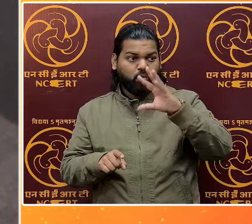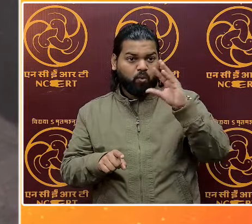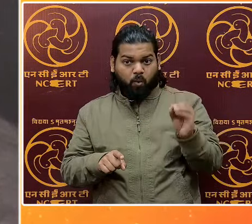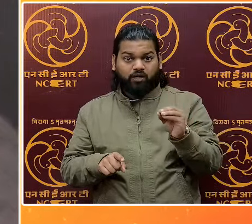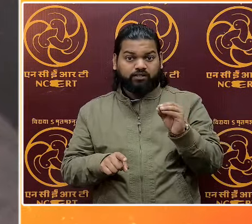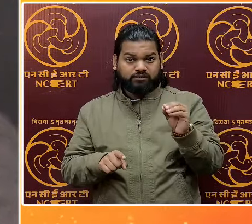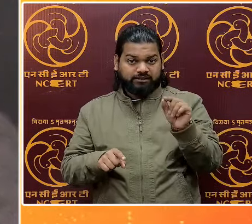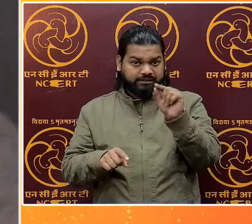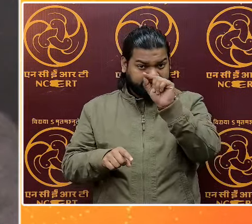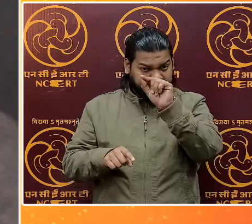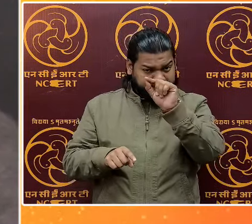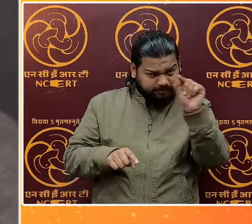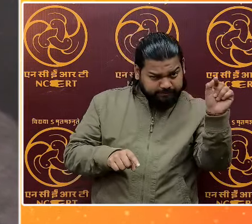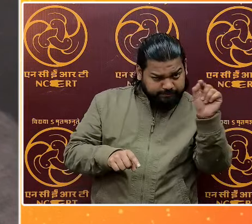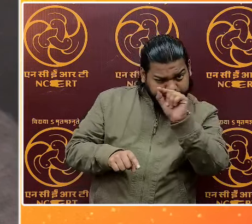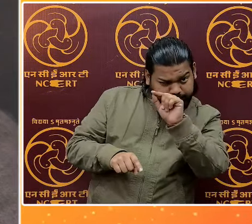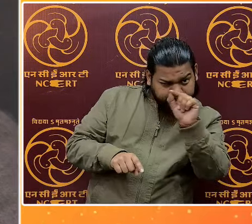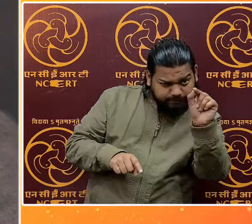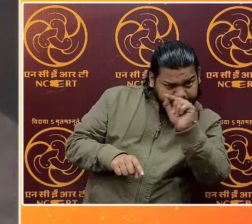necessary rays.